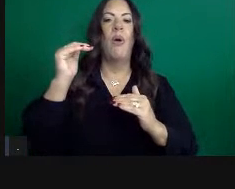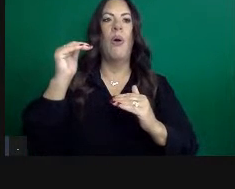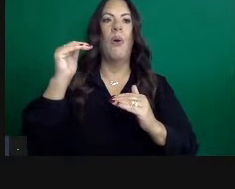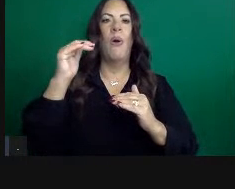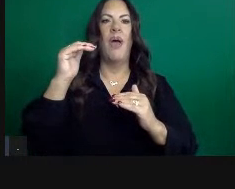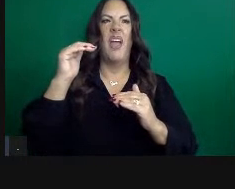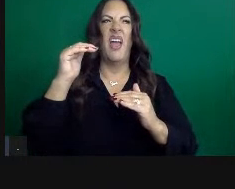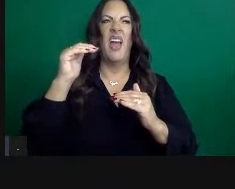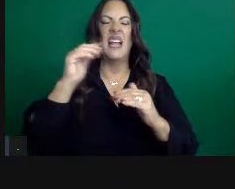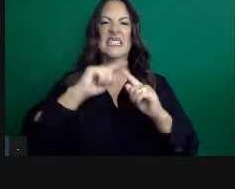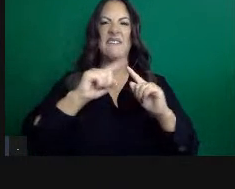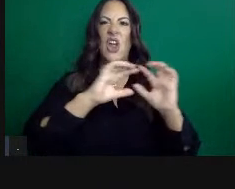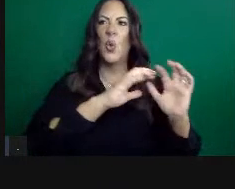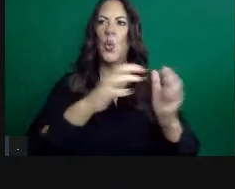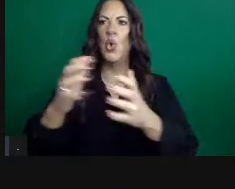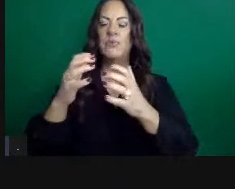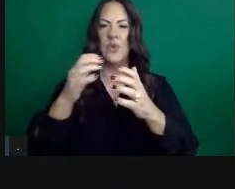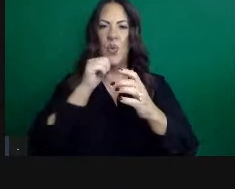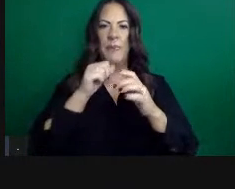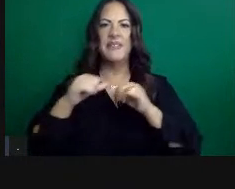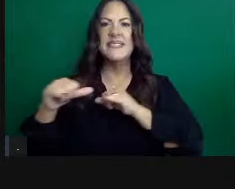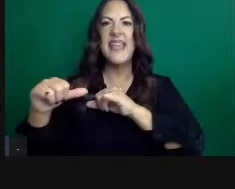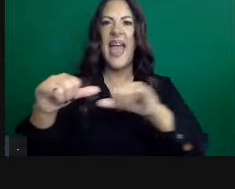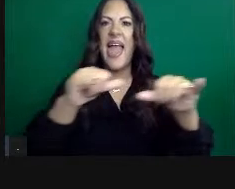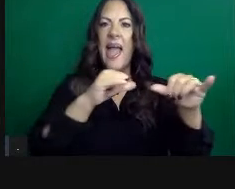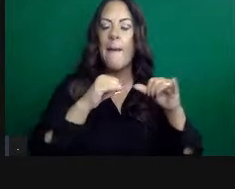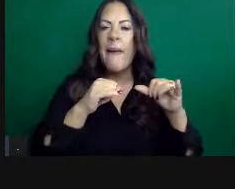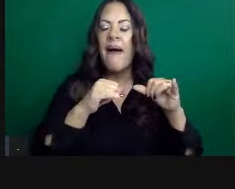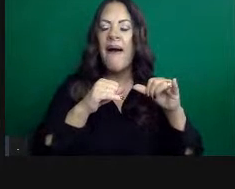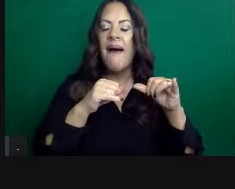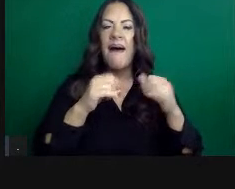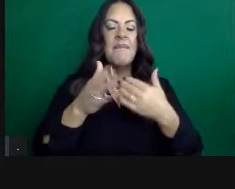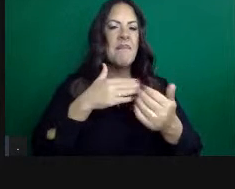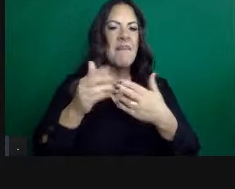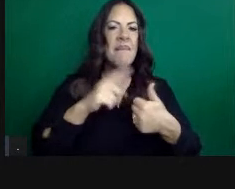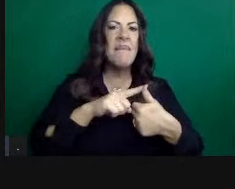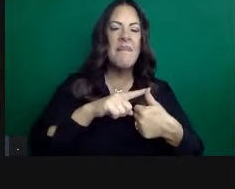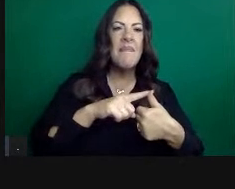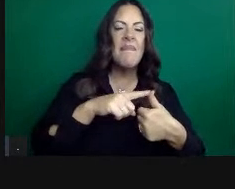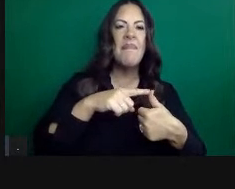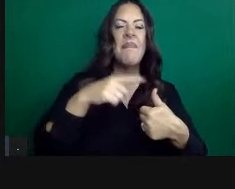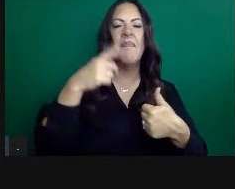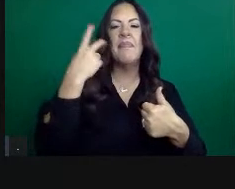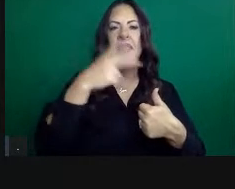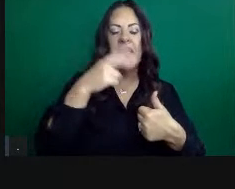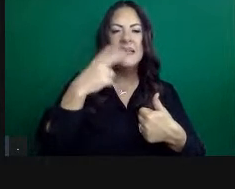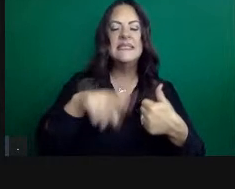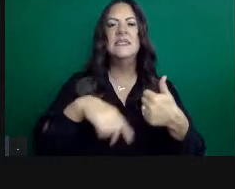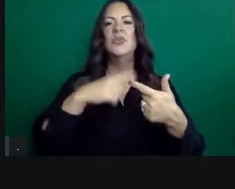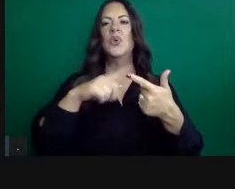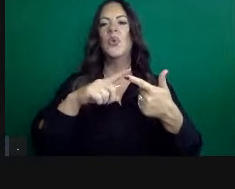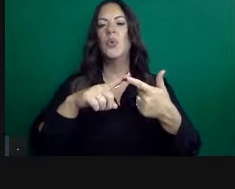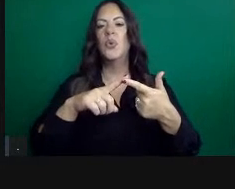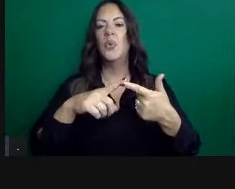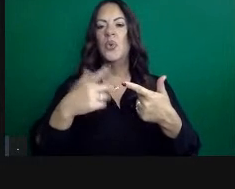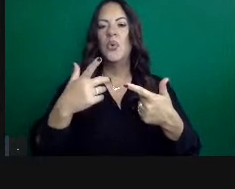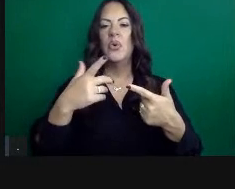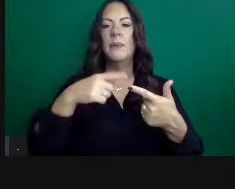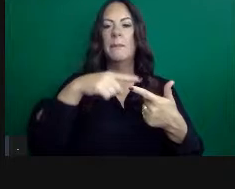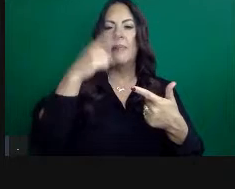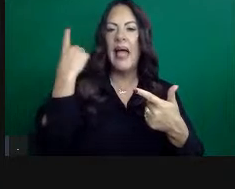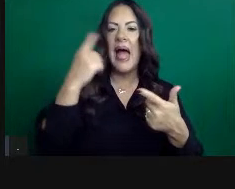we're non-Hispanic white, Asian Pacific Islanders, African Americans, Latinos,